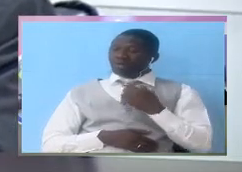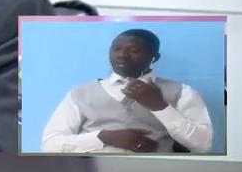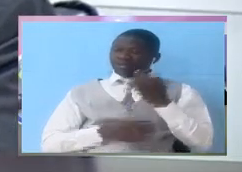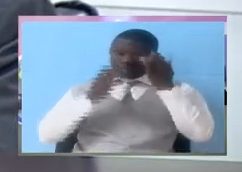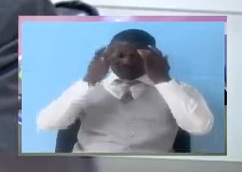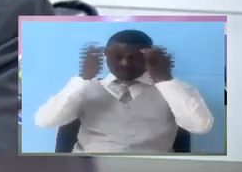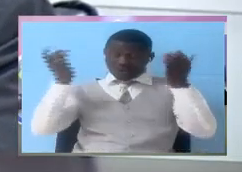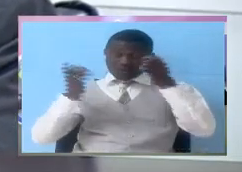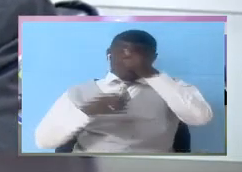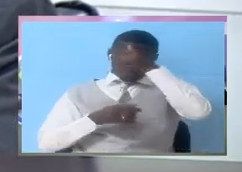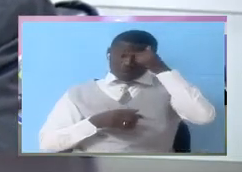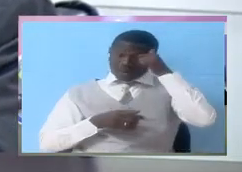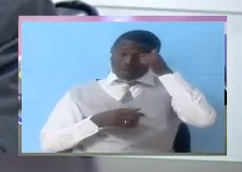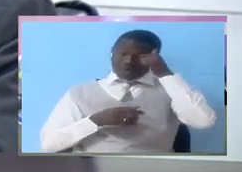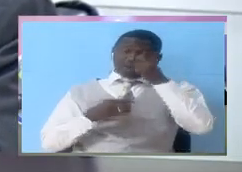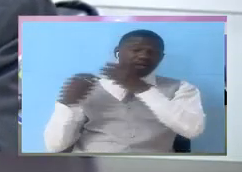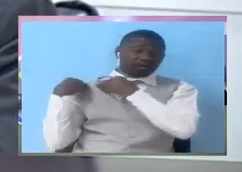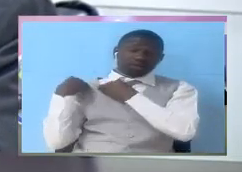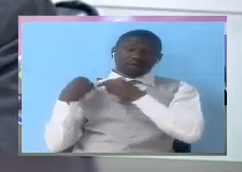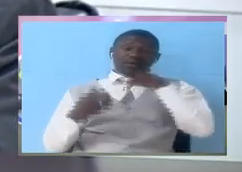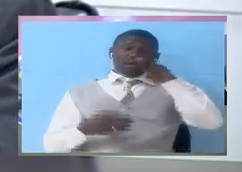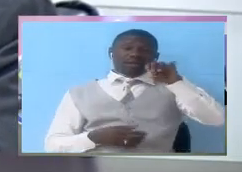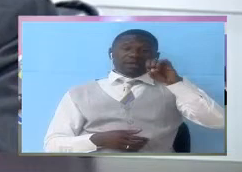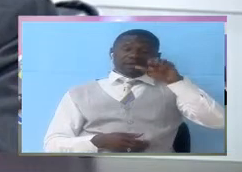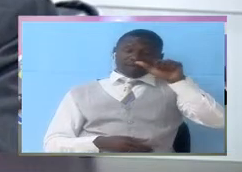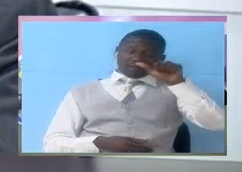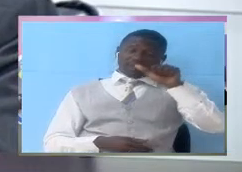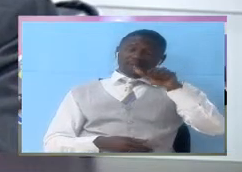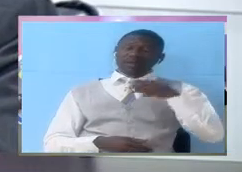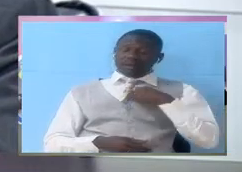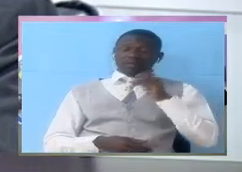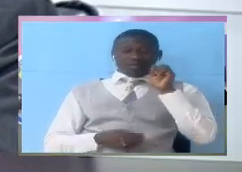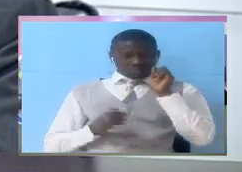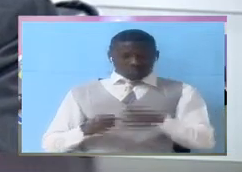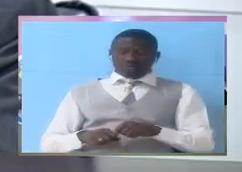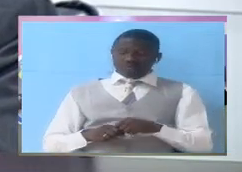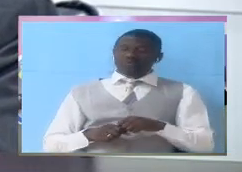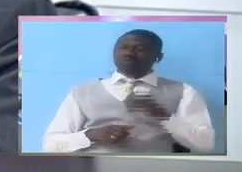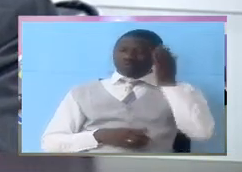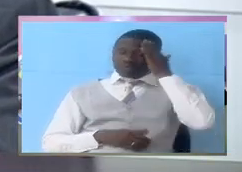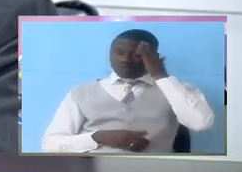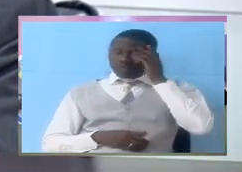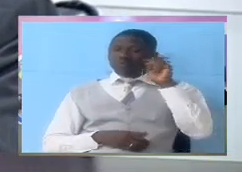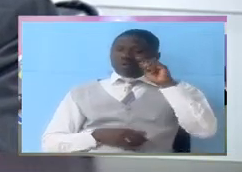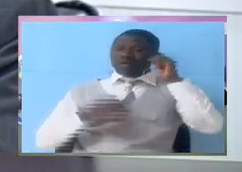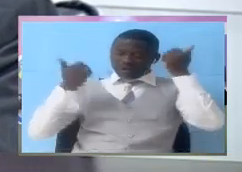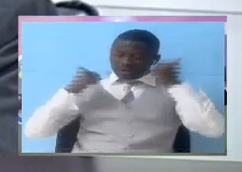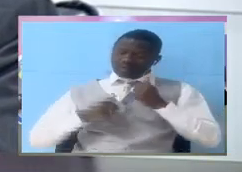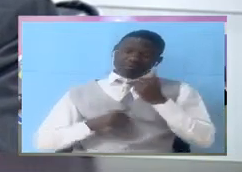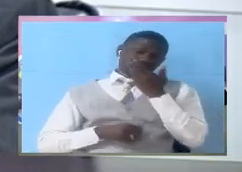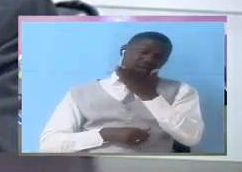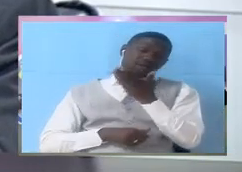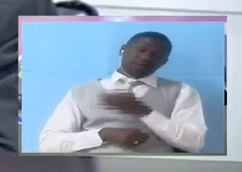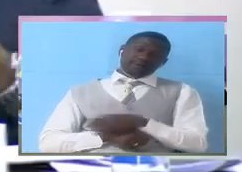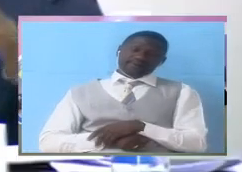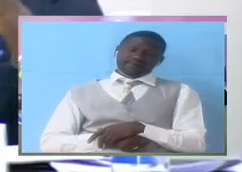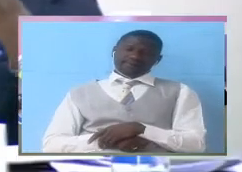Ci nim ajo ci suma wali liggey kuy jëm ci mbiri xew lu warna nek ko xamne warna xam di gestu ni nga xamne non la moy doxé.